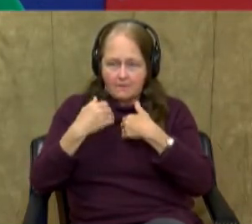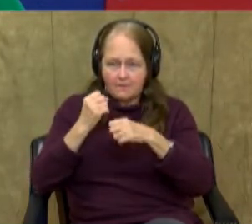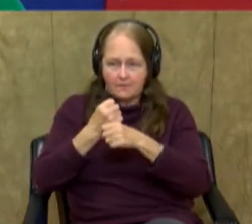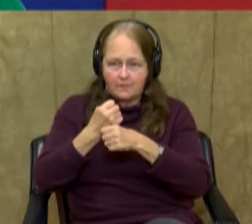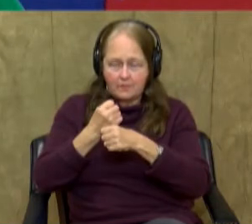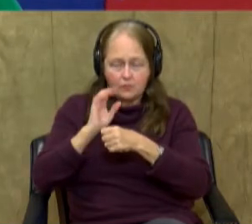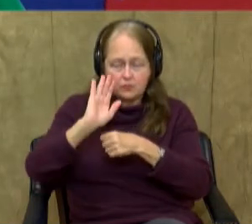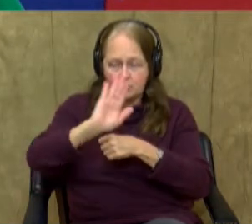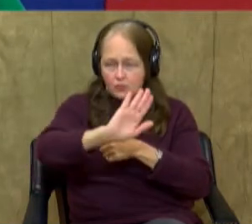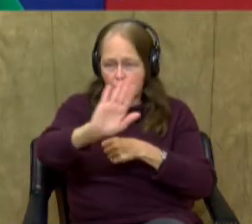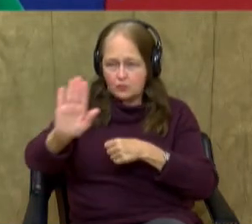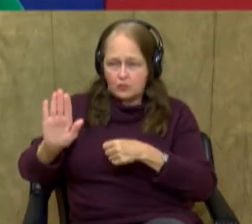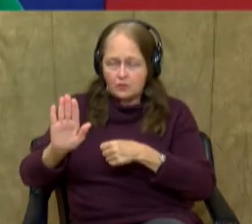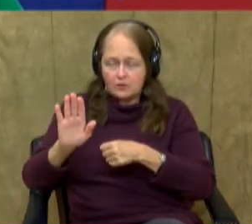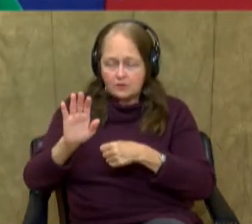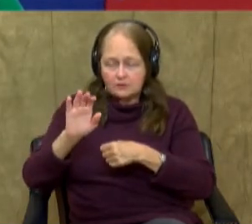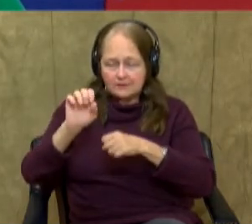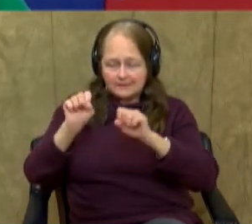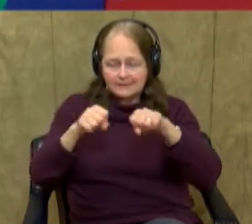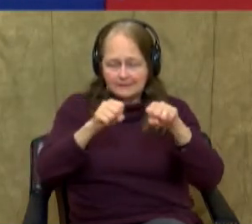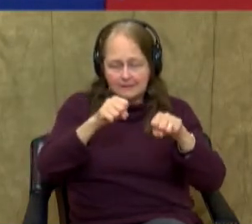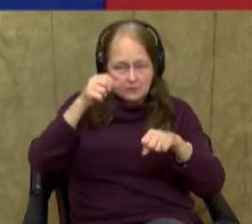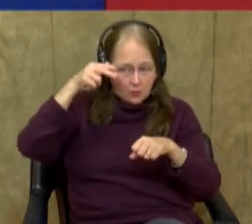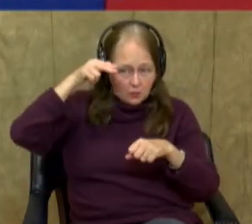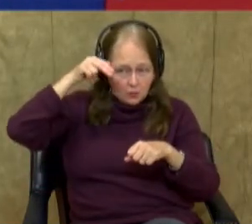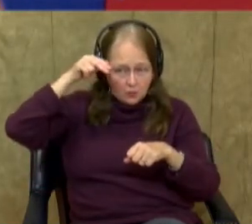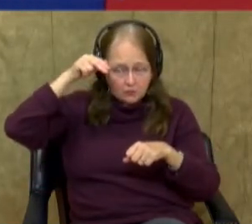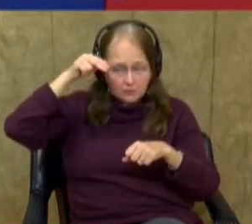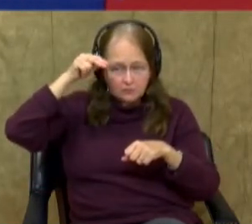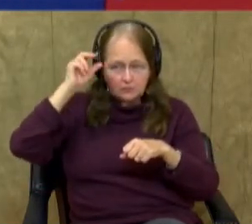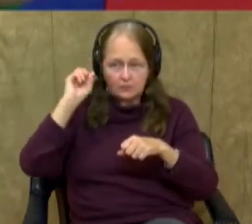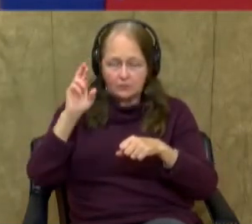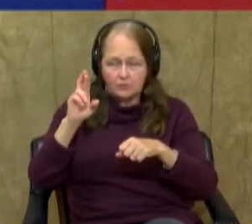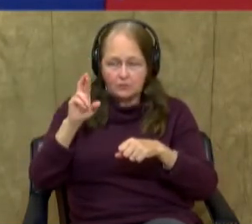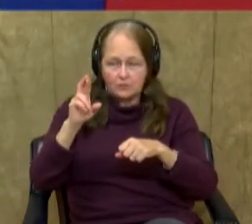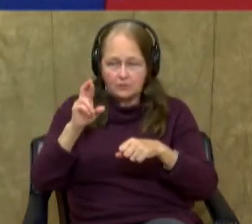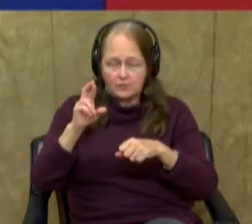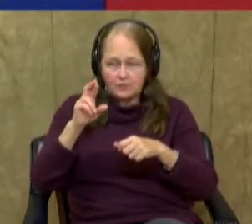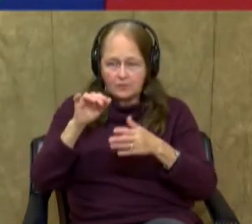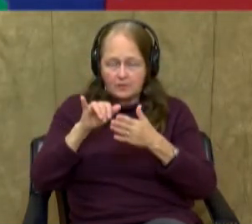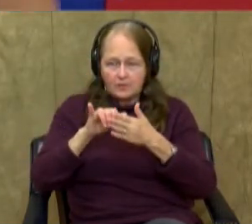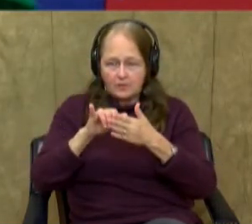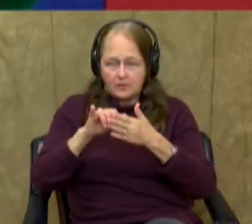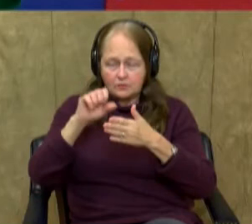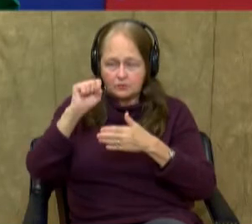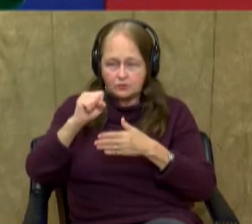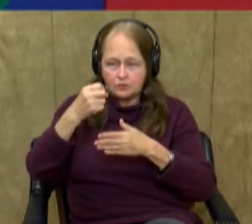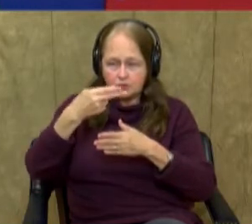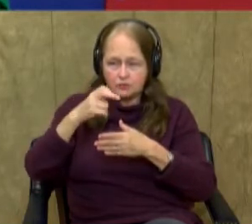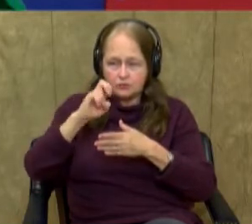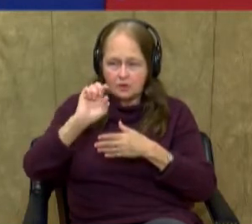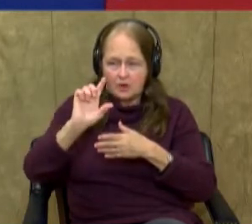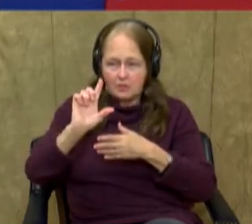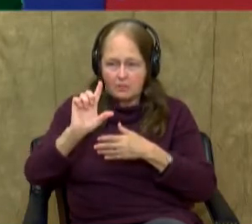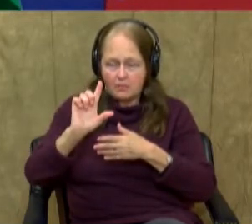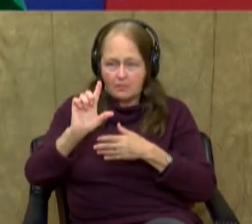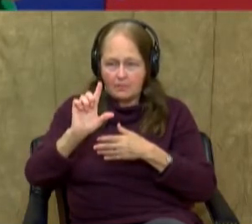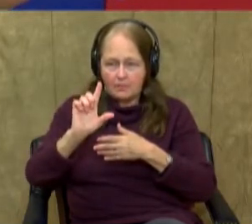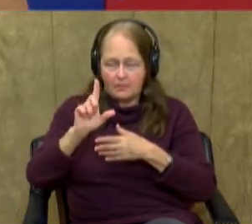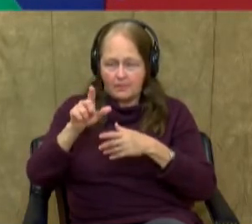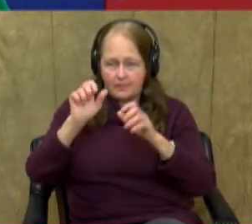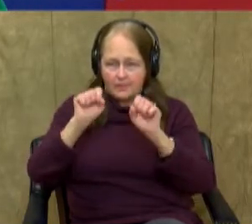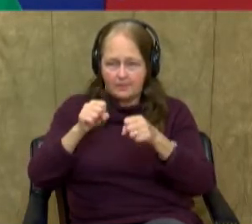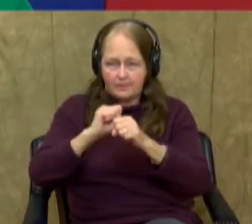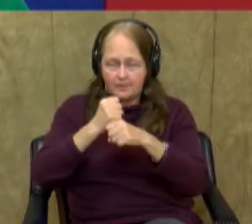make your very own seahorse, or you can cut it out to look like a shell, and you